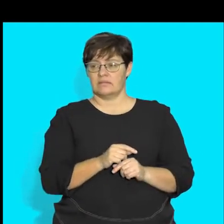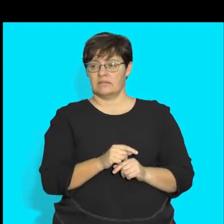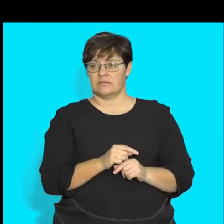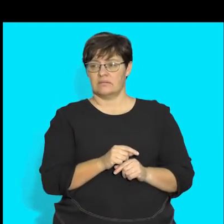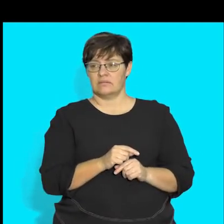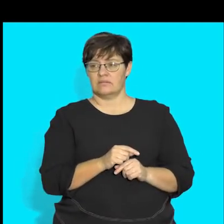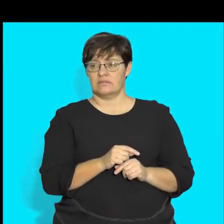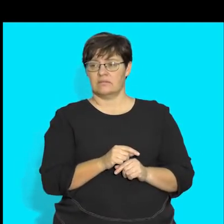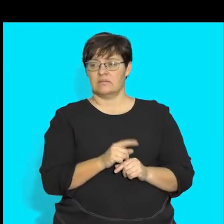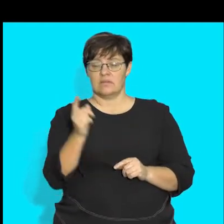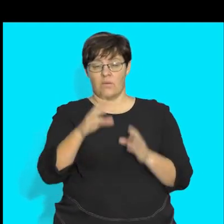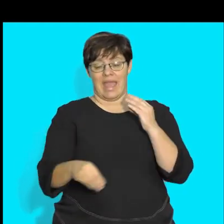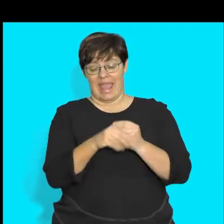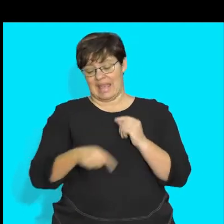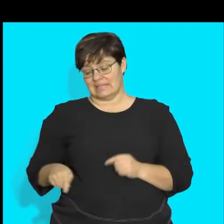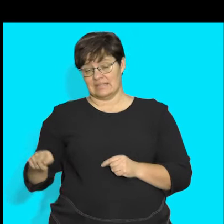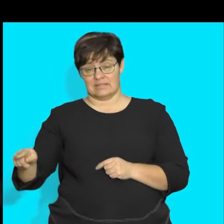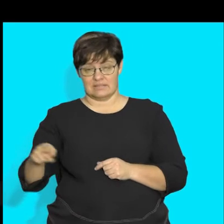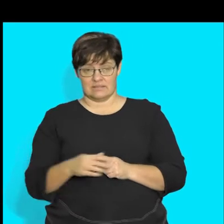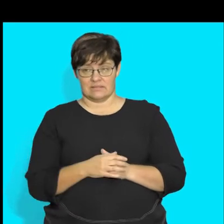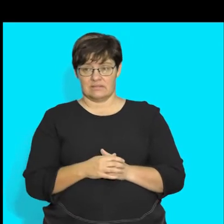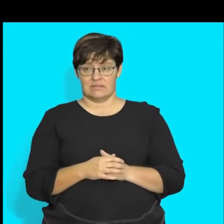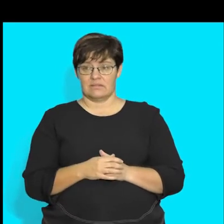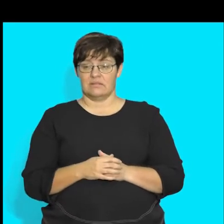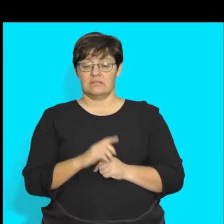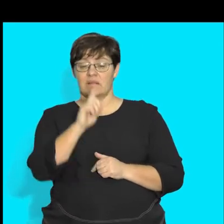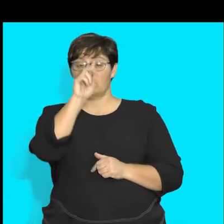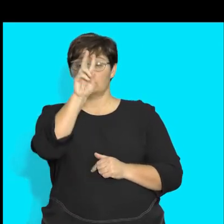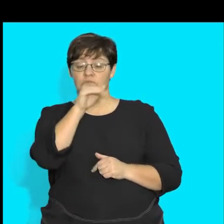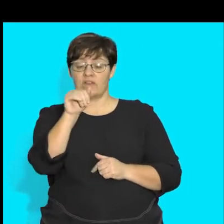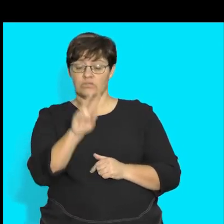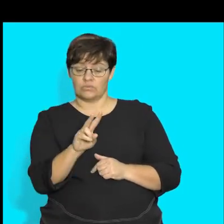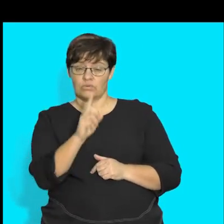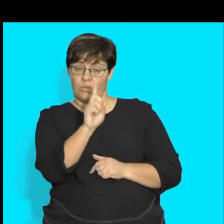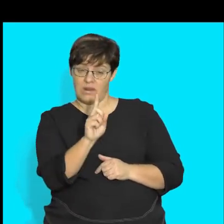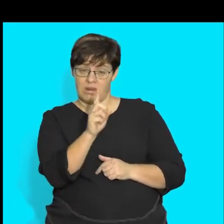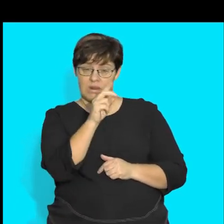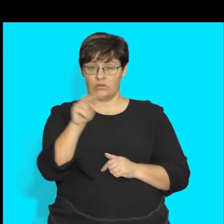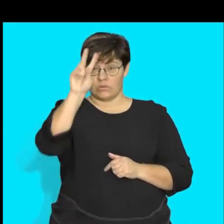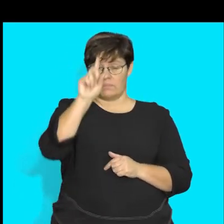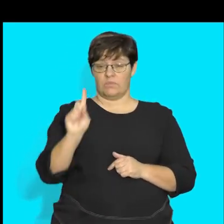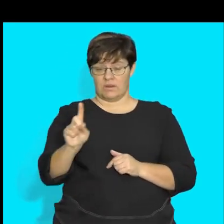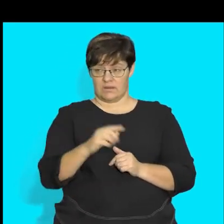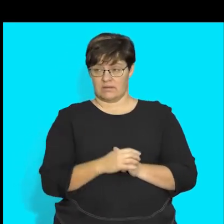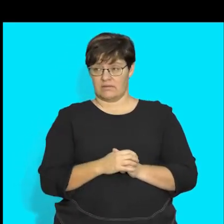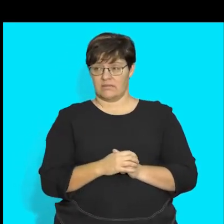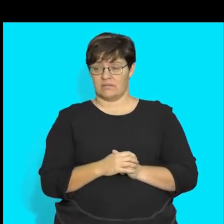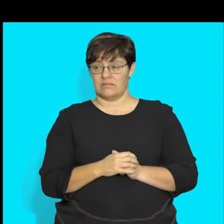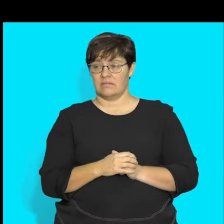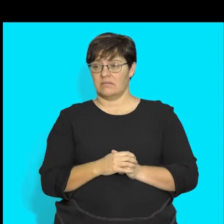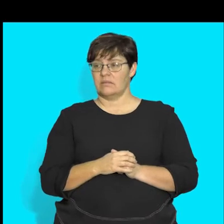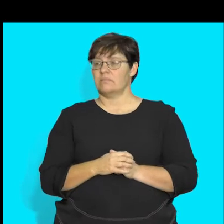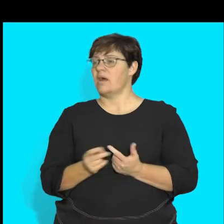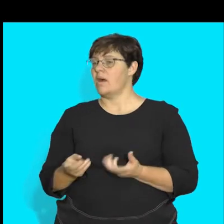it. Sorry, divide it by 2 rather, not 1. So 2 divided by 2 is 1. 1 squared is 1. I'm going to add that on